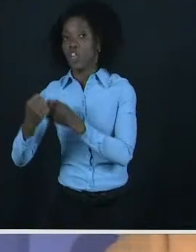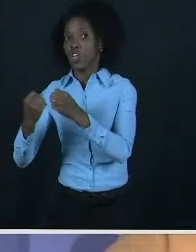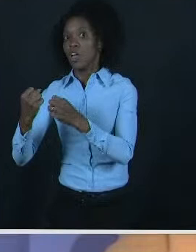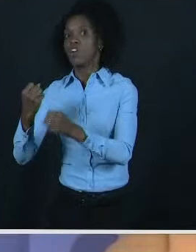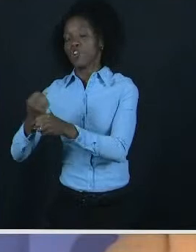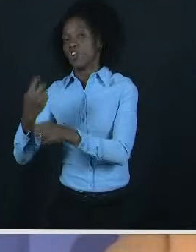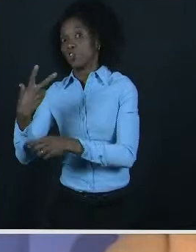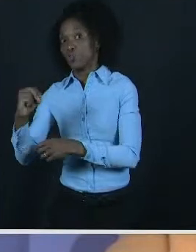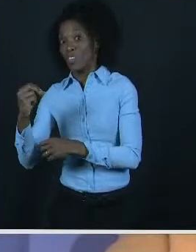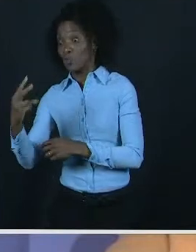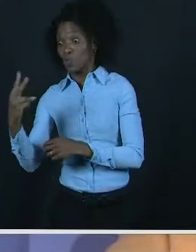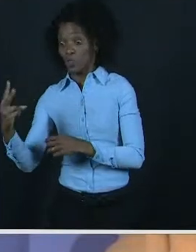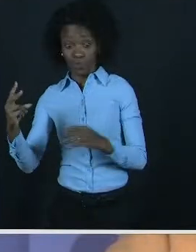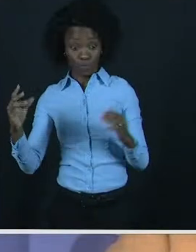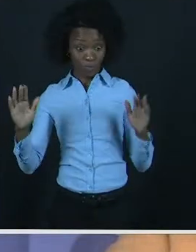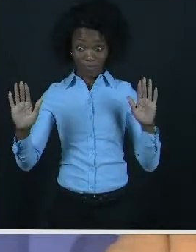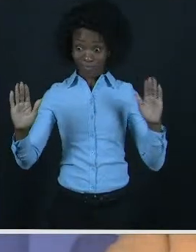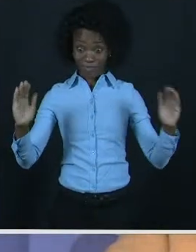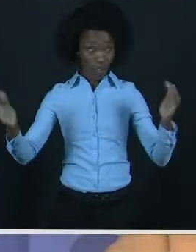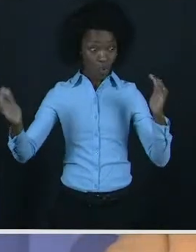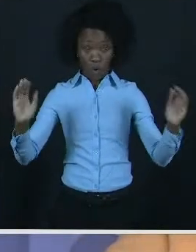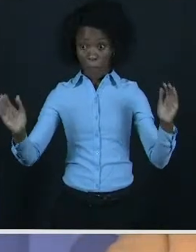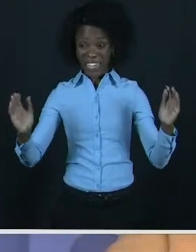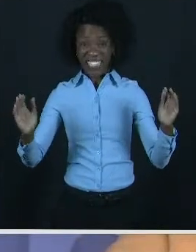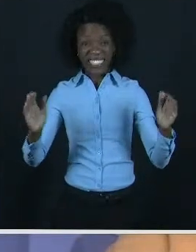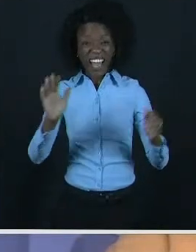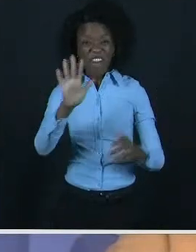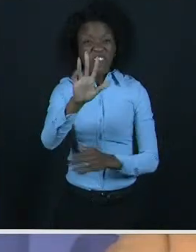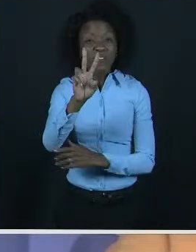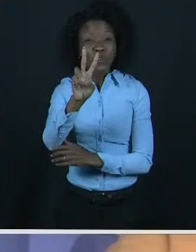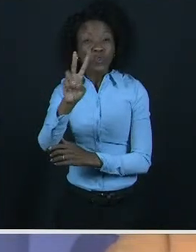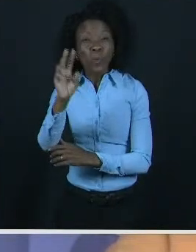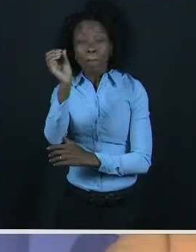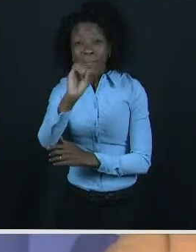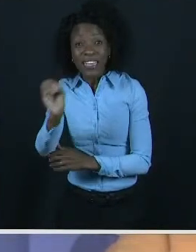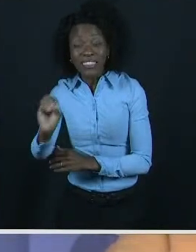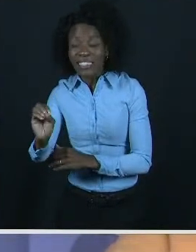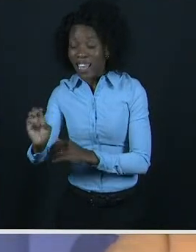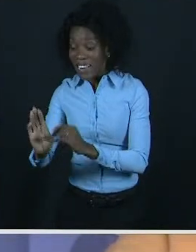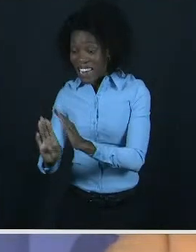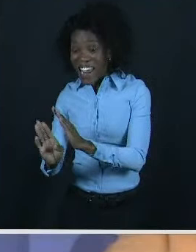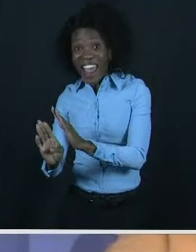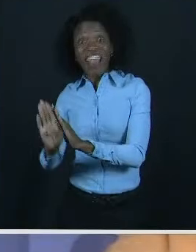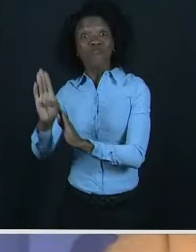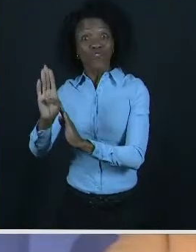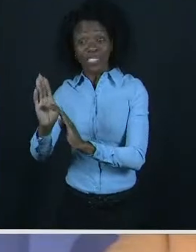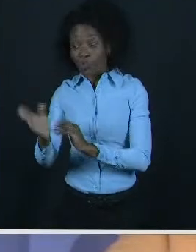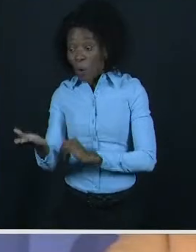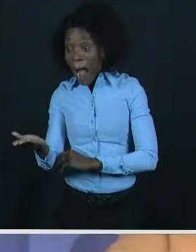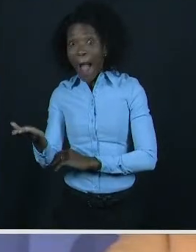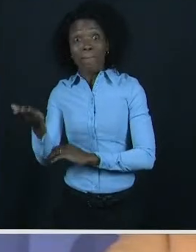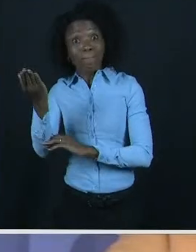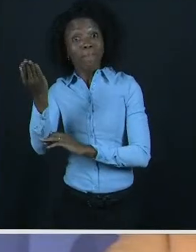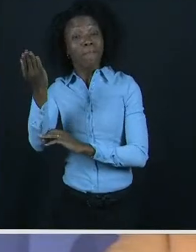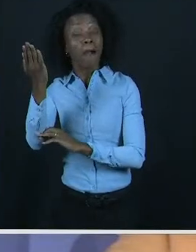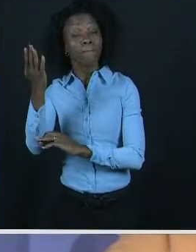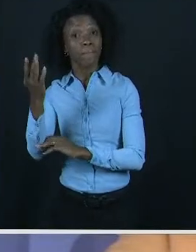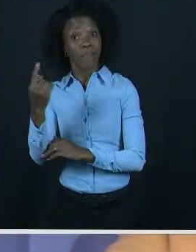there was a 52% increase in the murder of women and